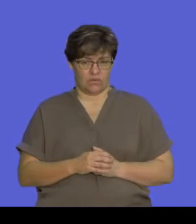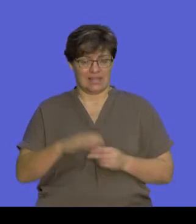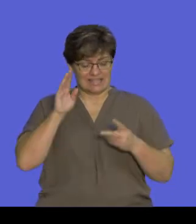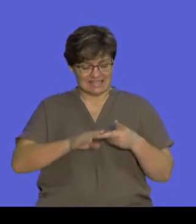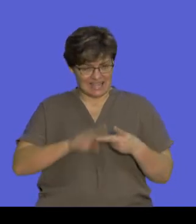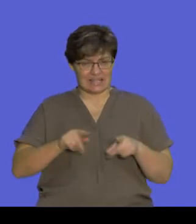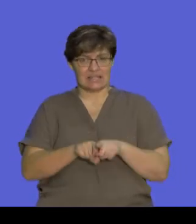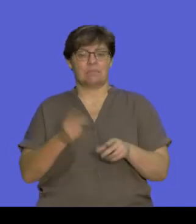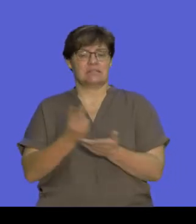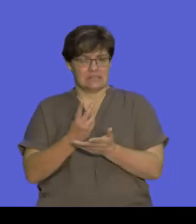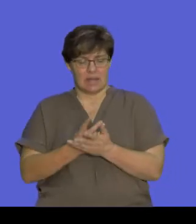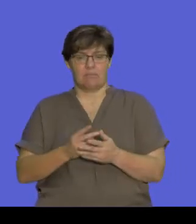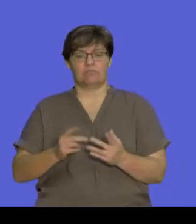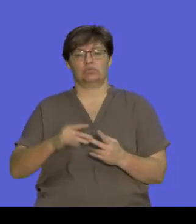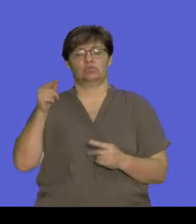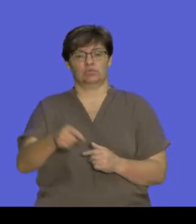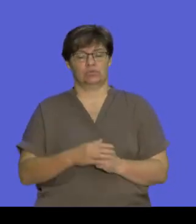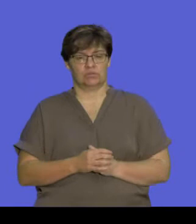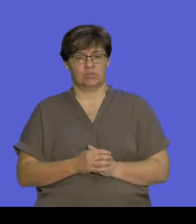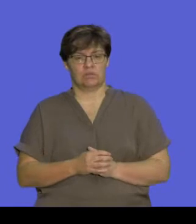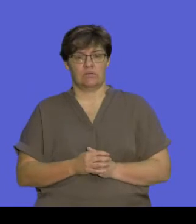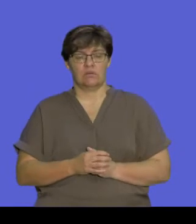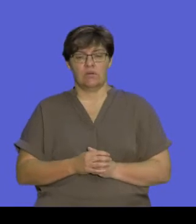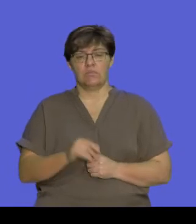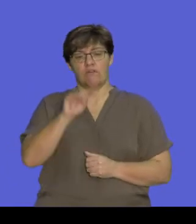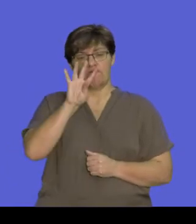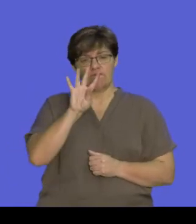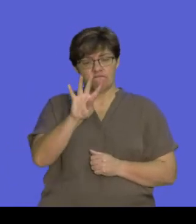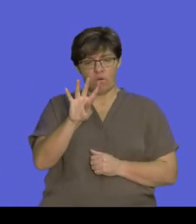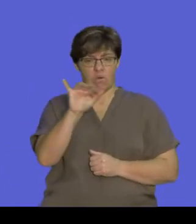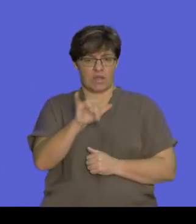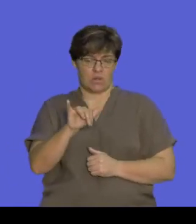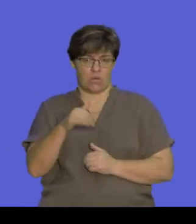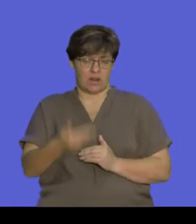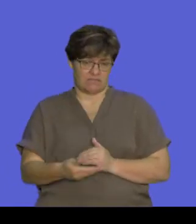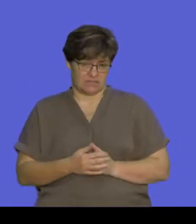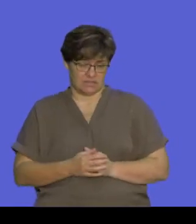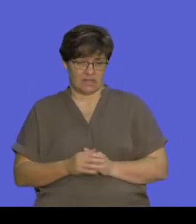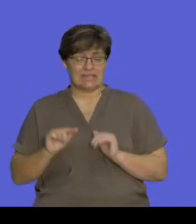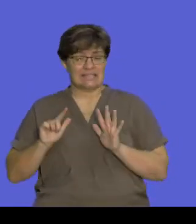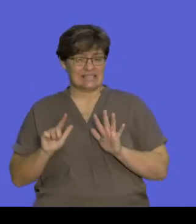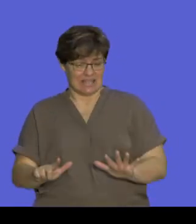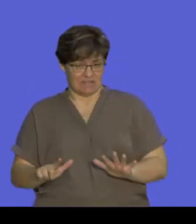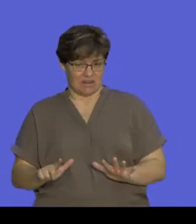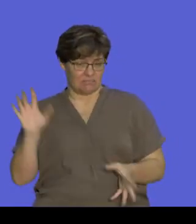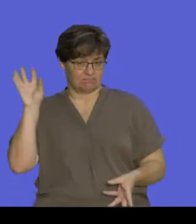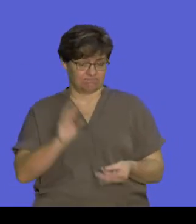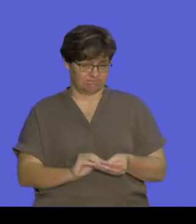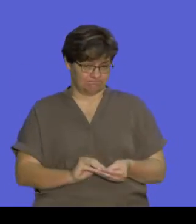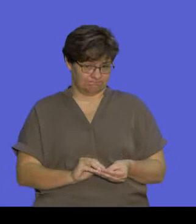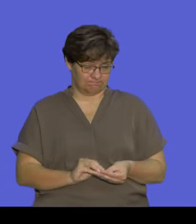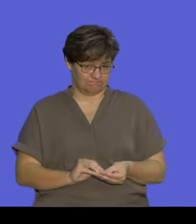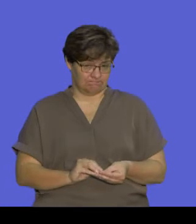as well? Well, then there were only 4 yellow balls left, and there were 7 in total in the sample